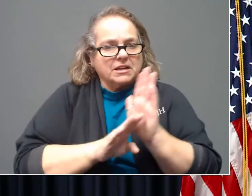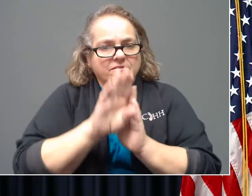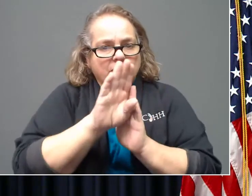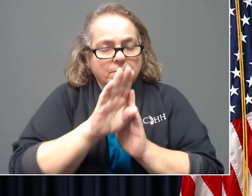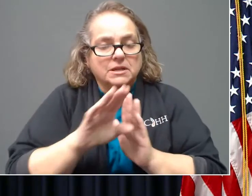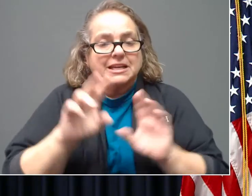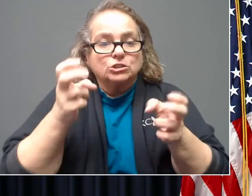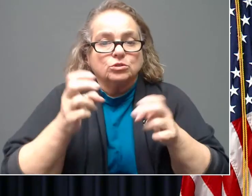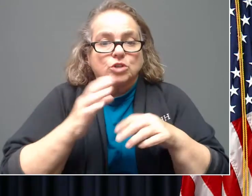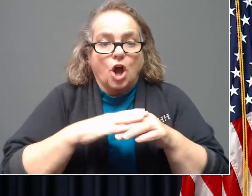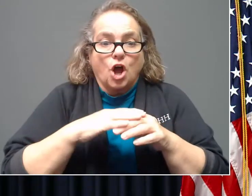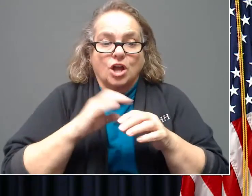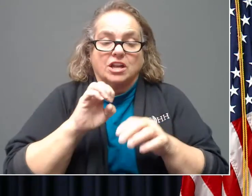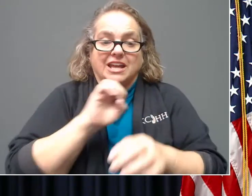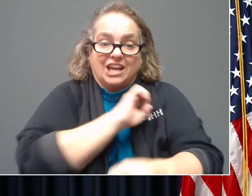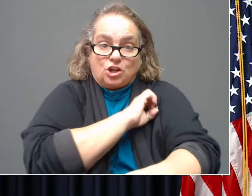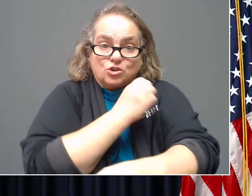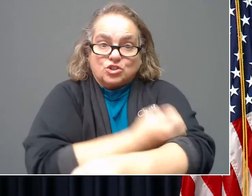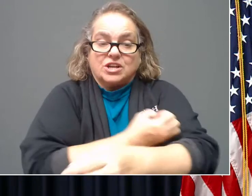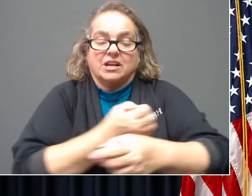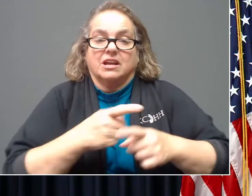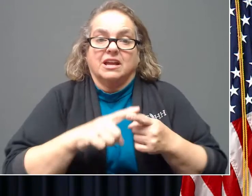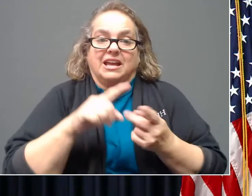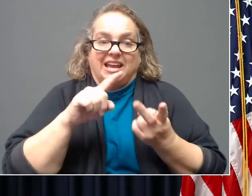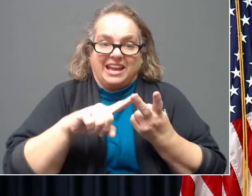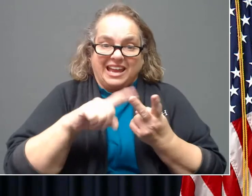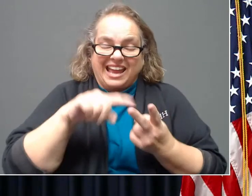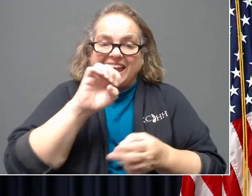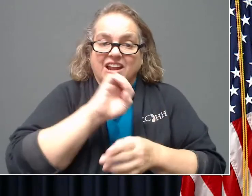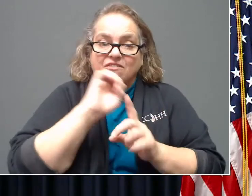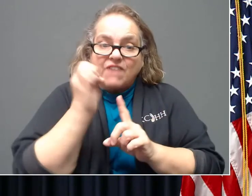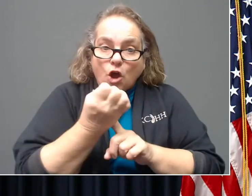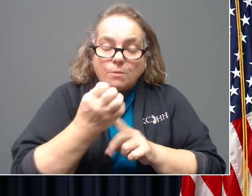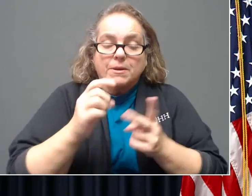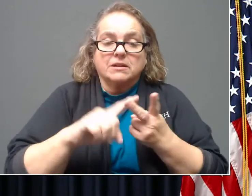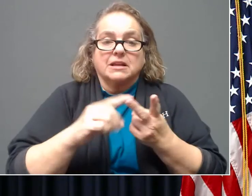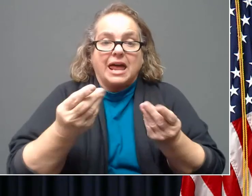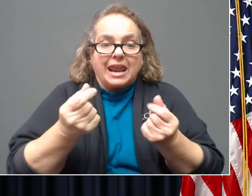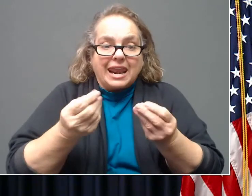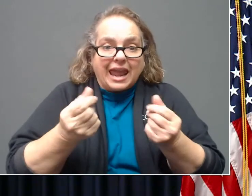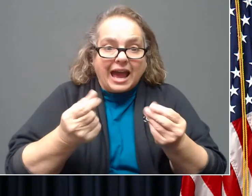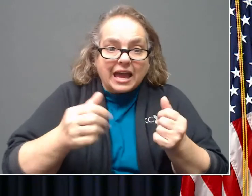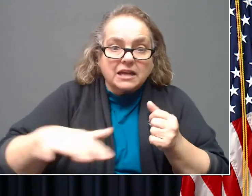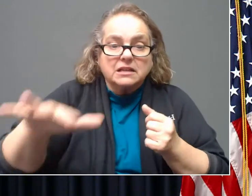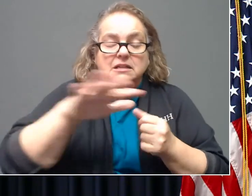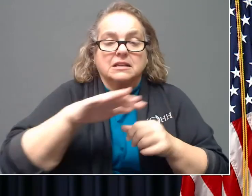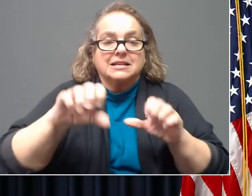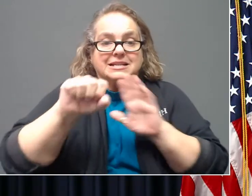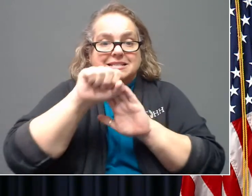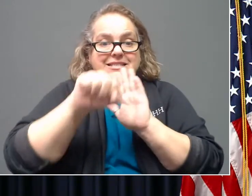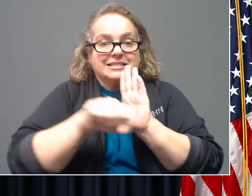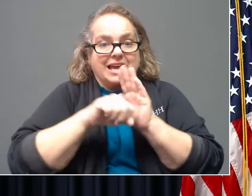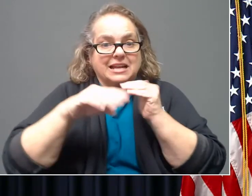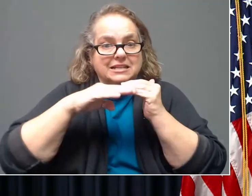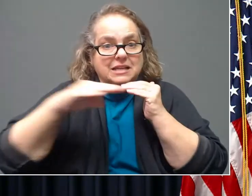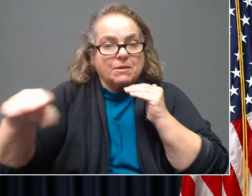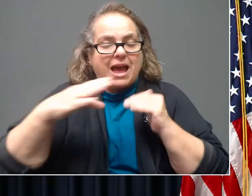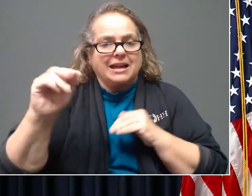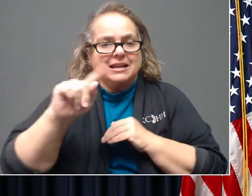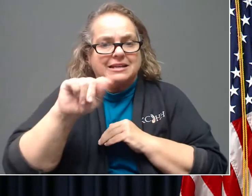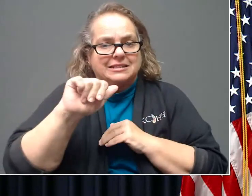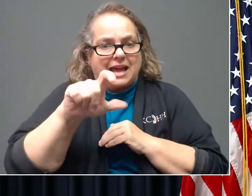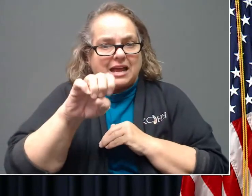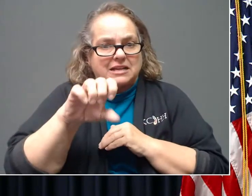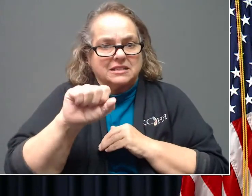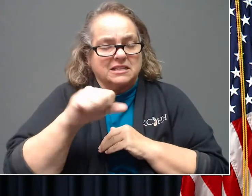environment, infrastructure, land management, state stabilization, and taxes. I was deeply honored and humbled to be